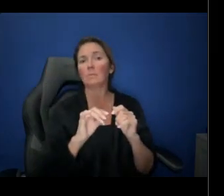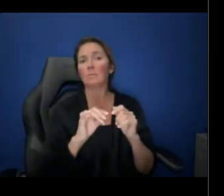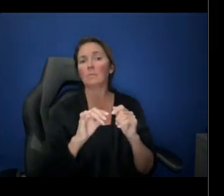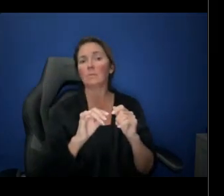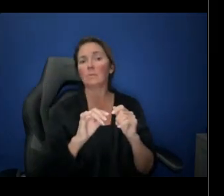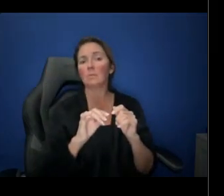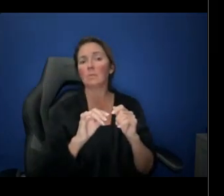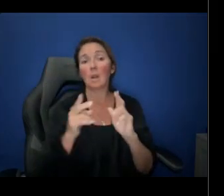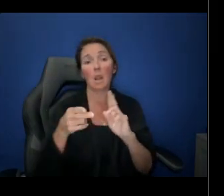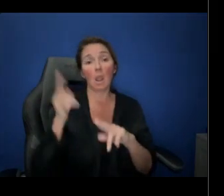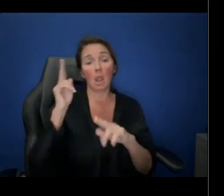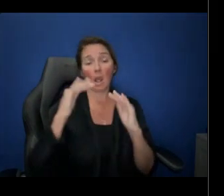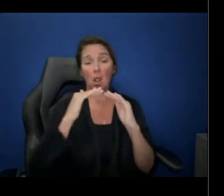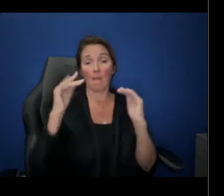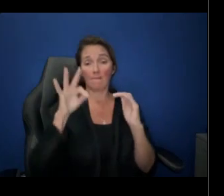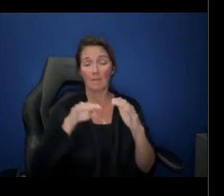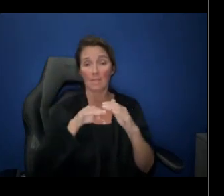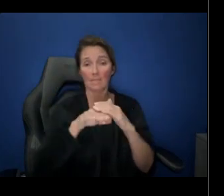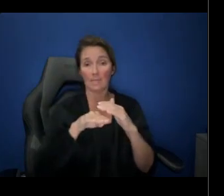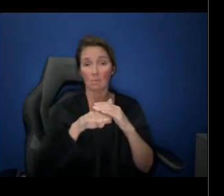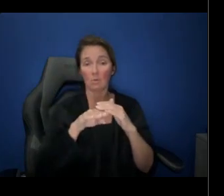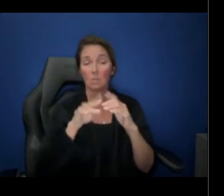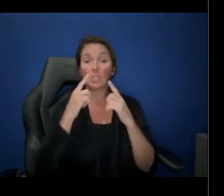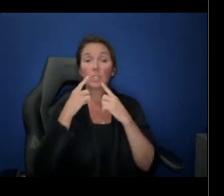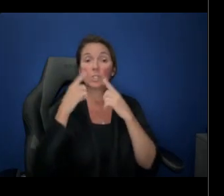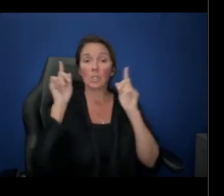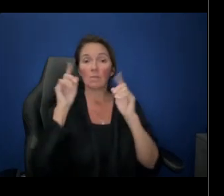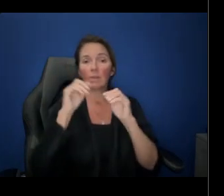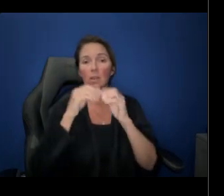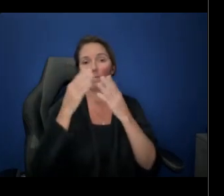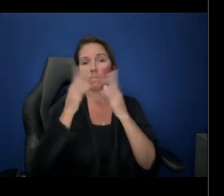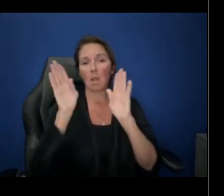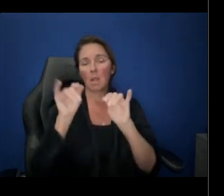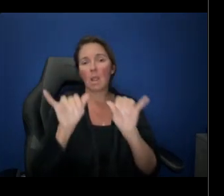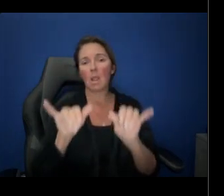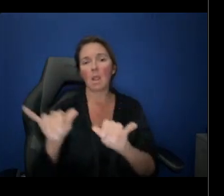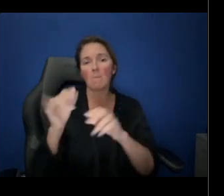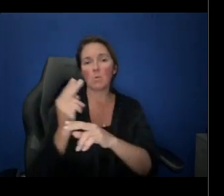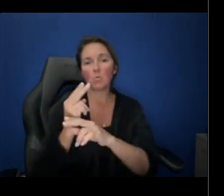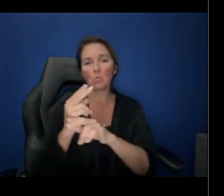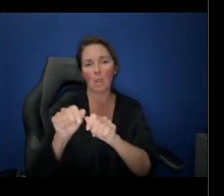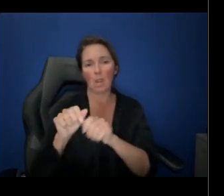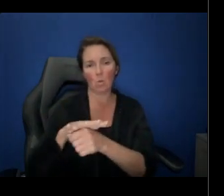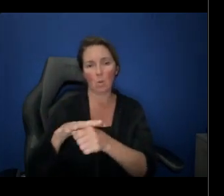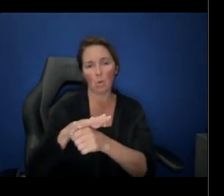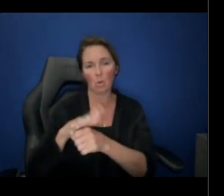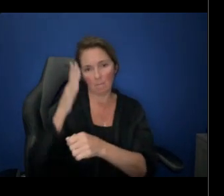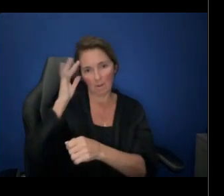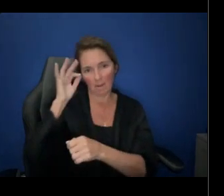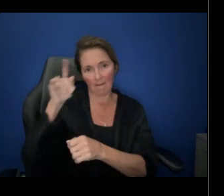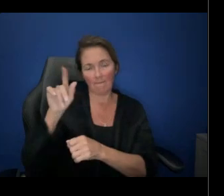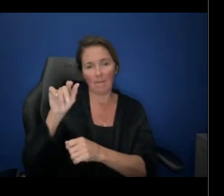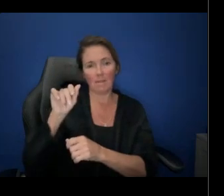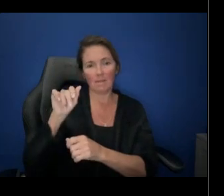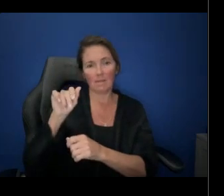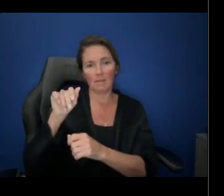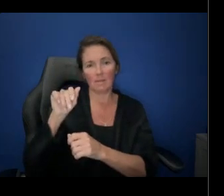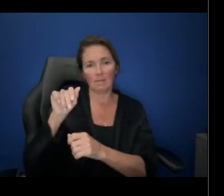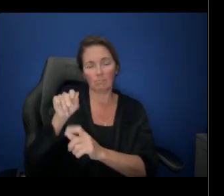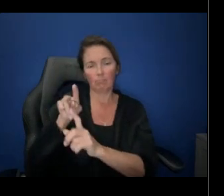high levels of accessibility are achieved in the public and common use areas due to the application of